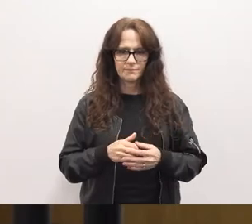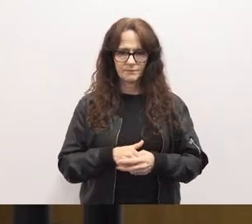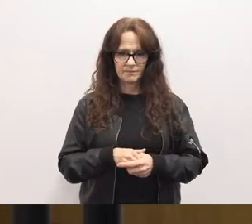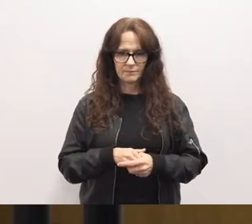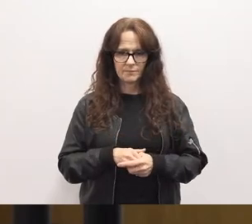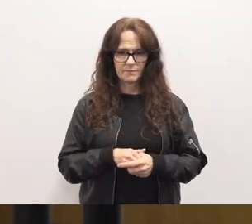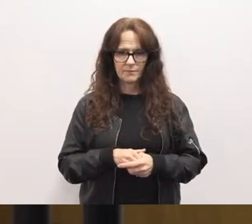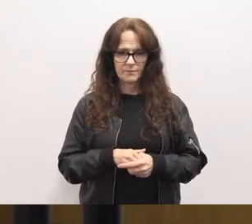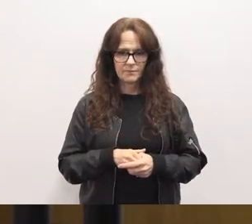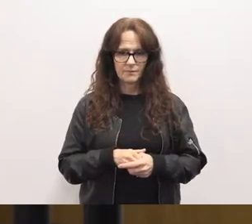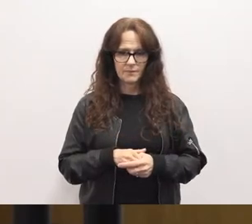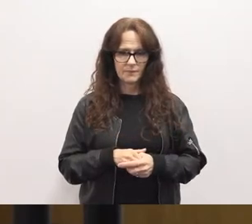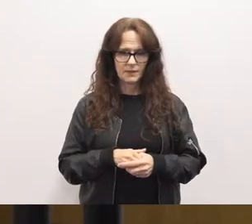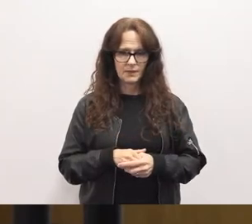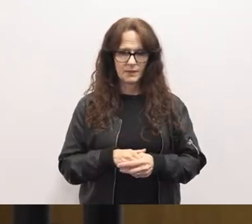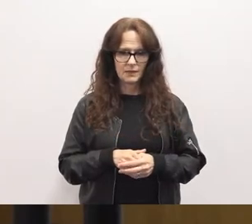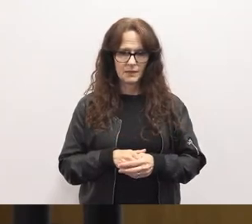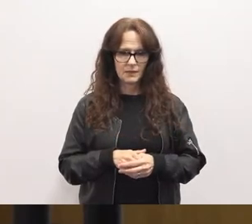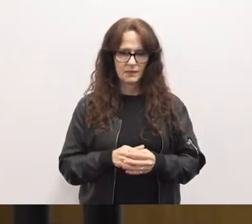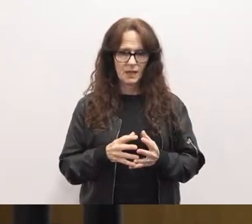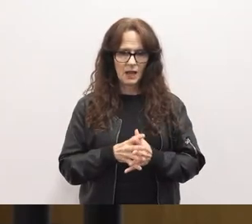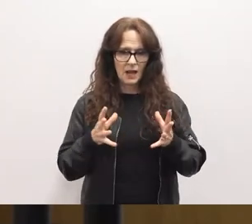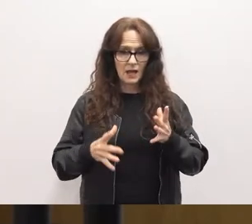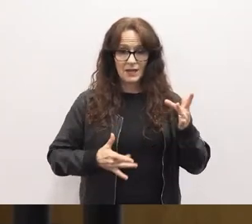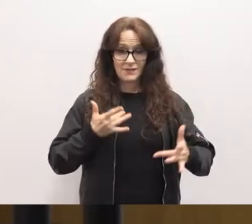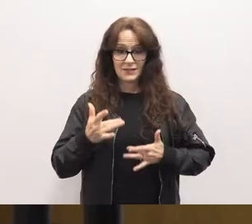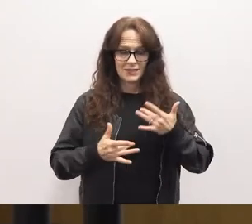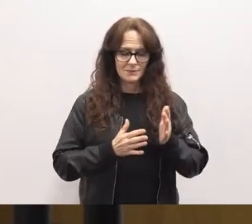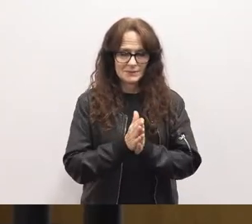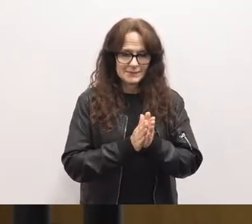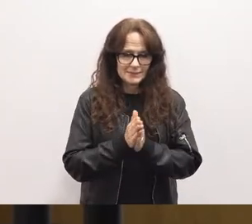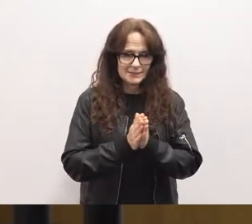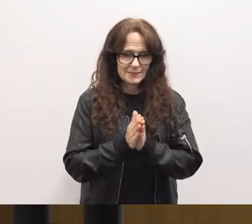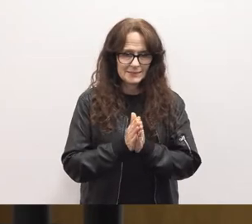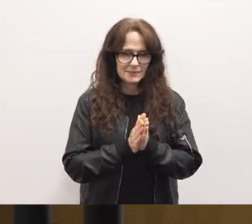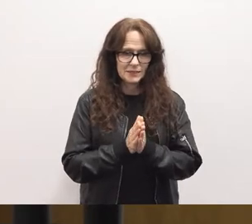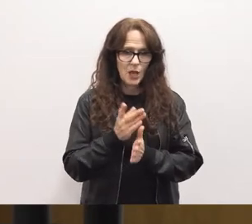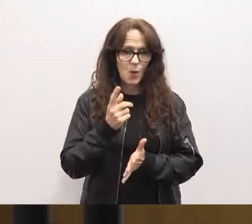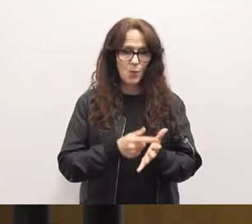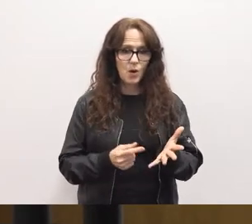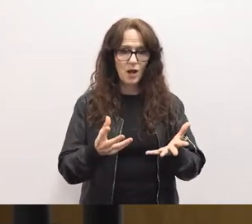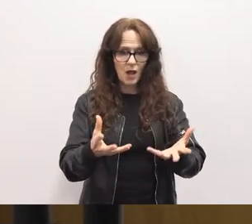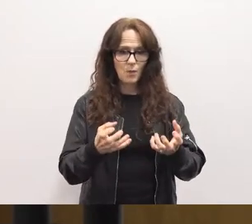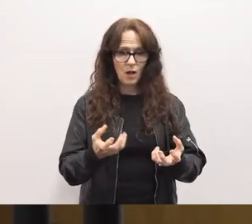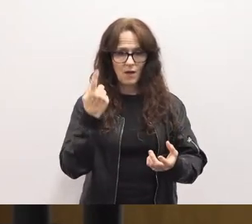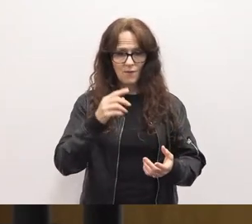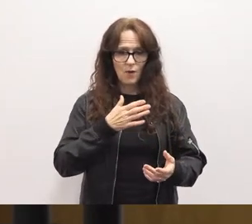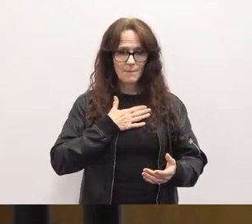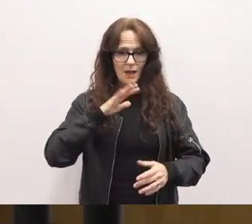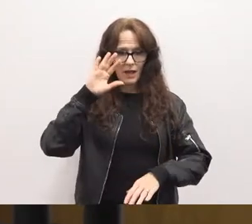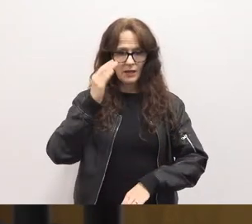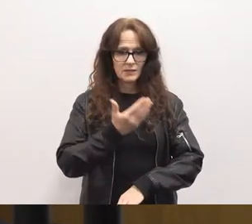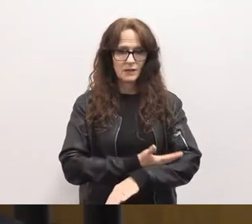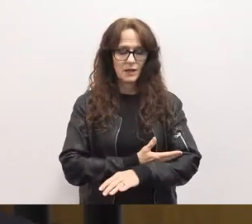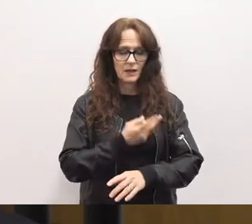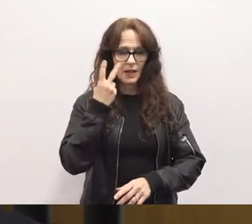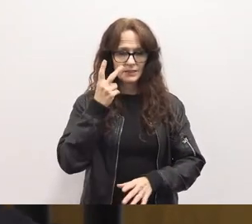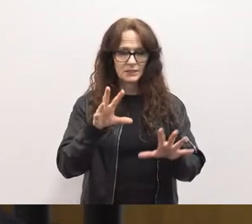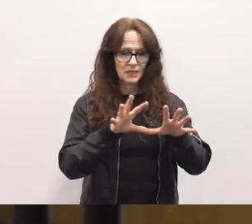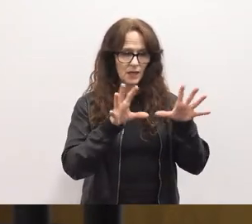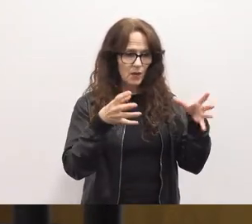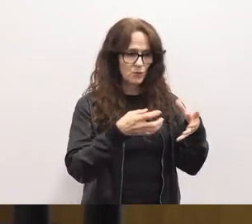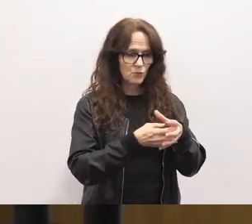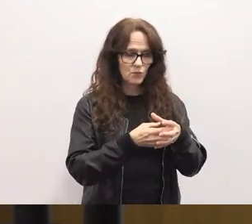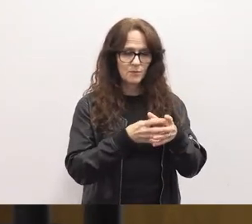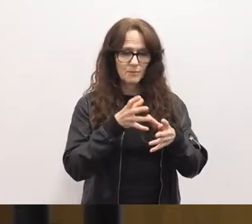a lot of hope and a lot of excitement about what I want for my daughter is that I see a group of